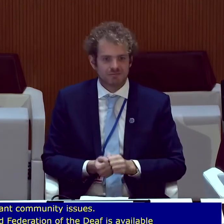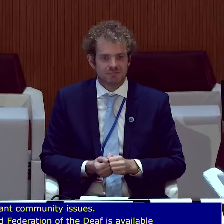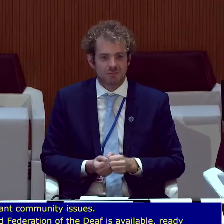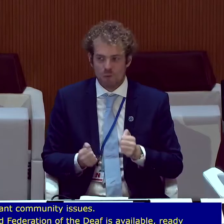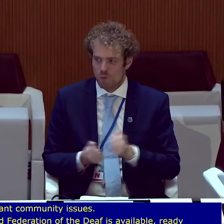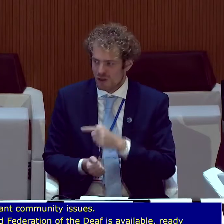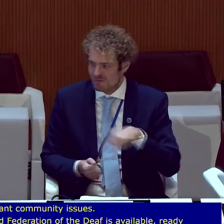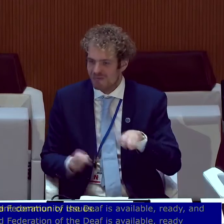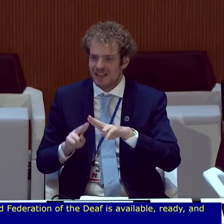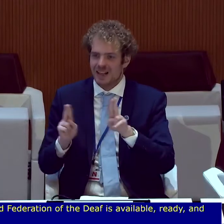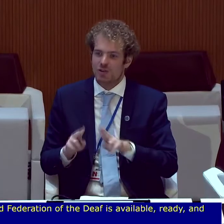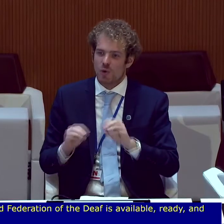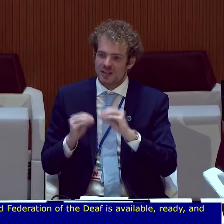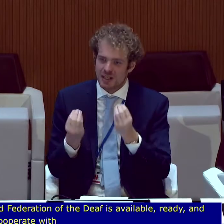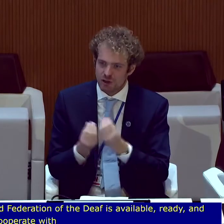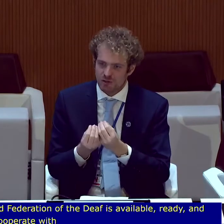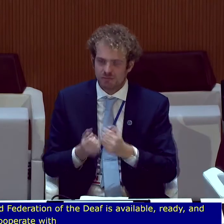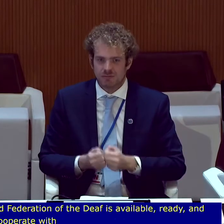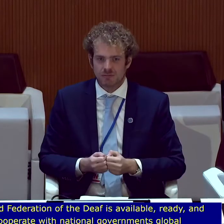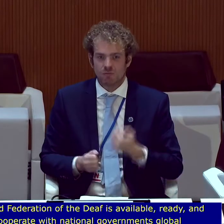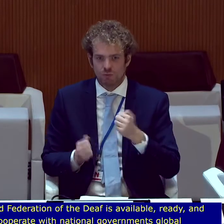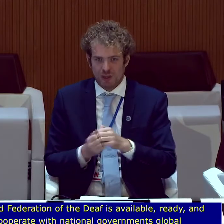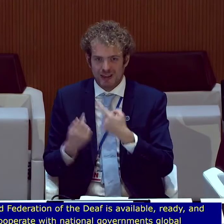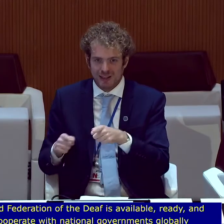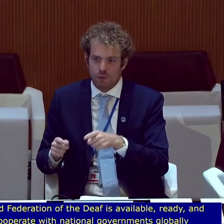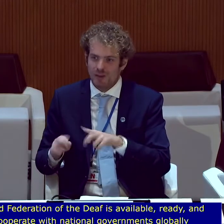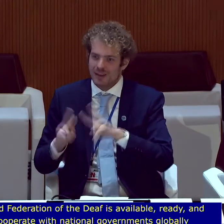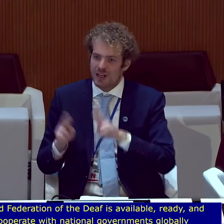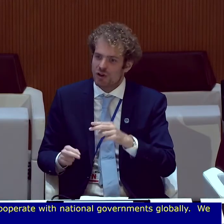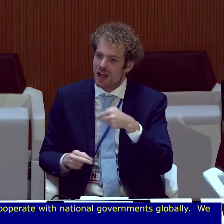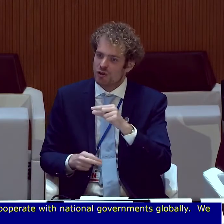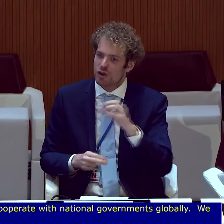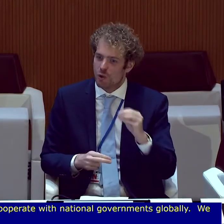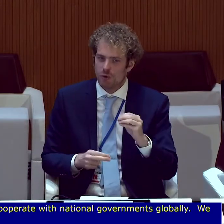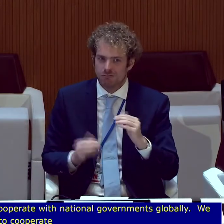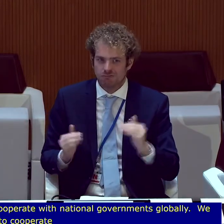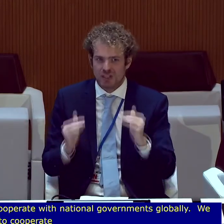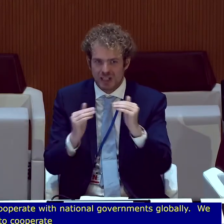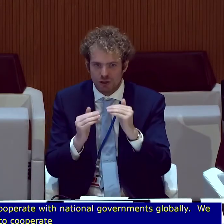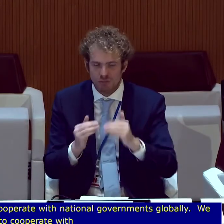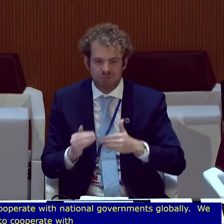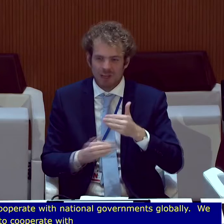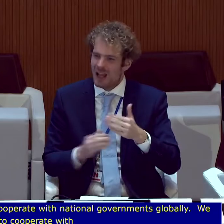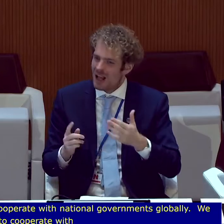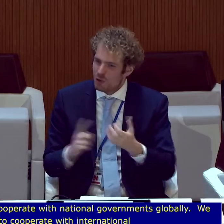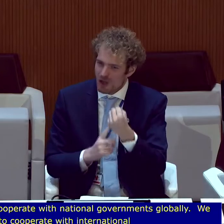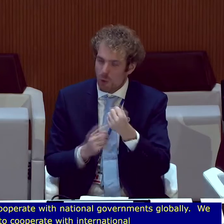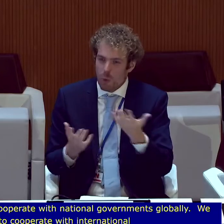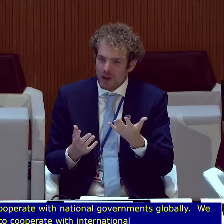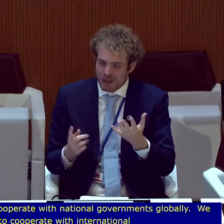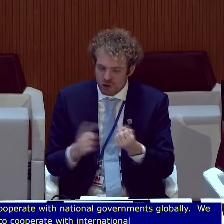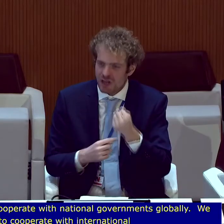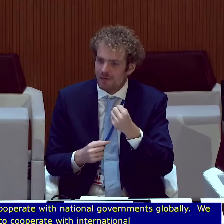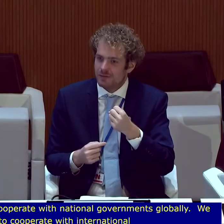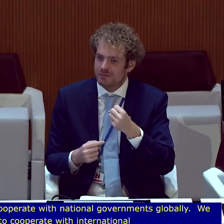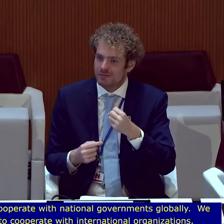globally. We're willing to cooperate with international organizations, international non-governmental organizations,